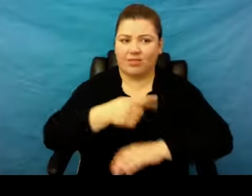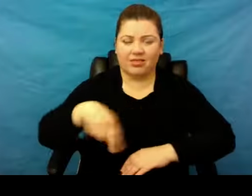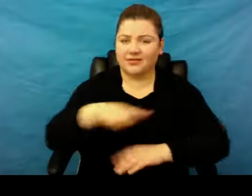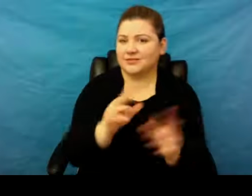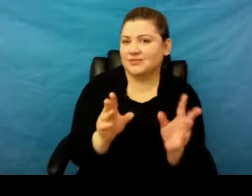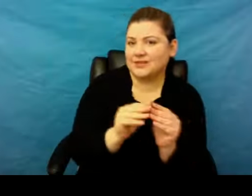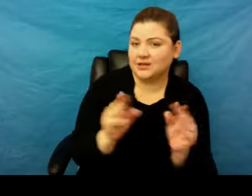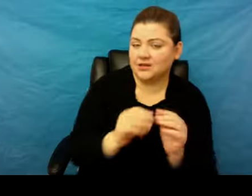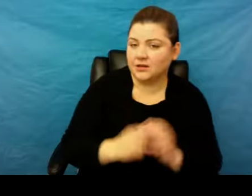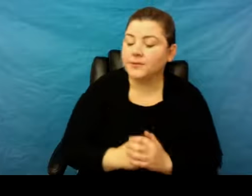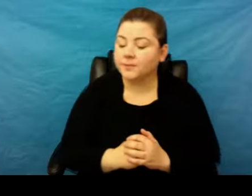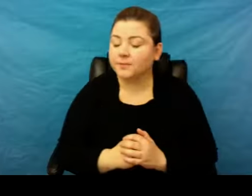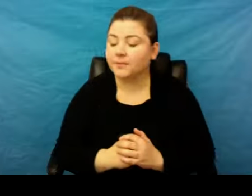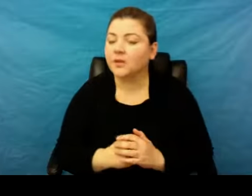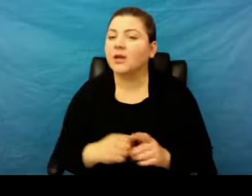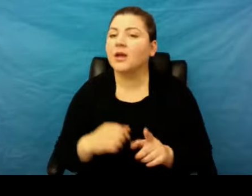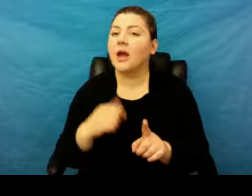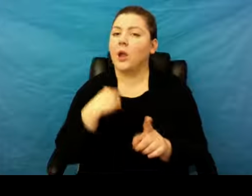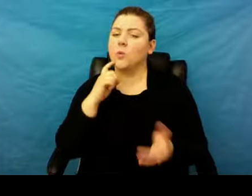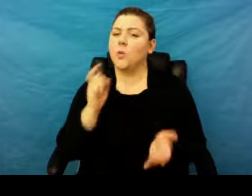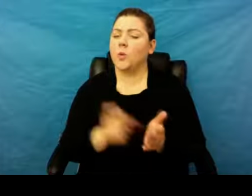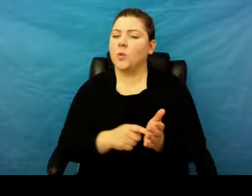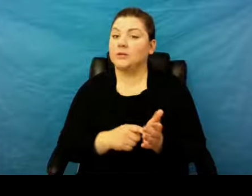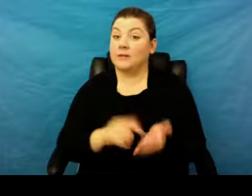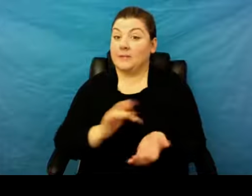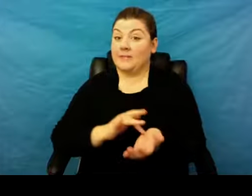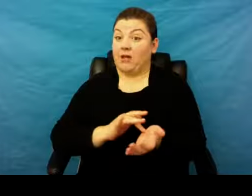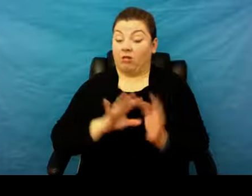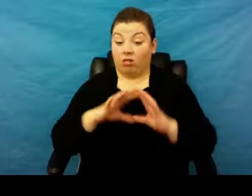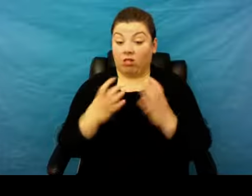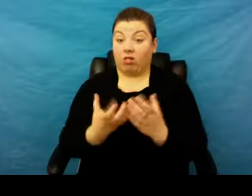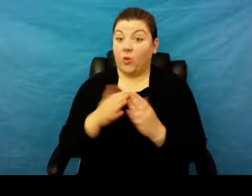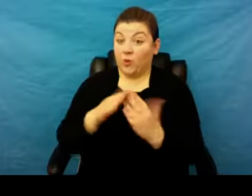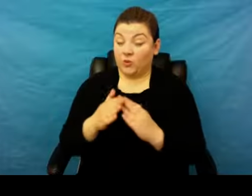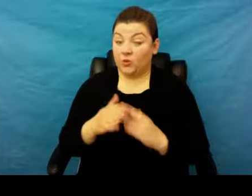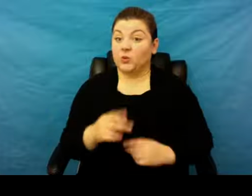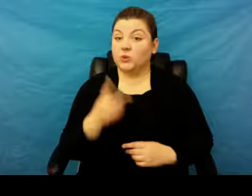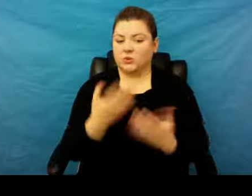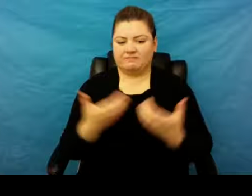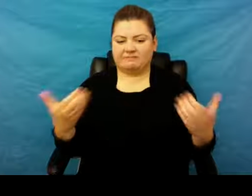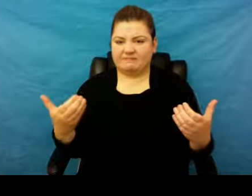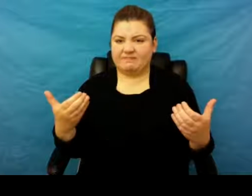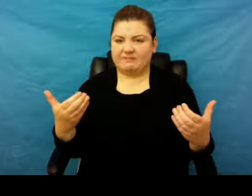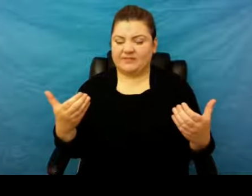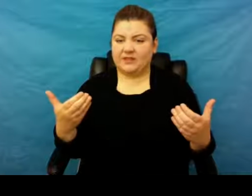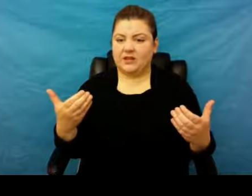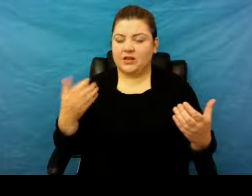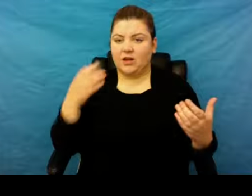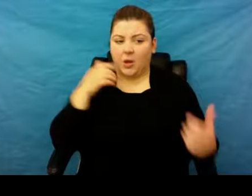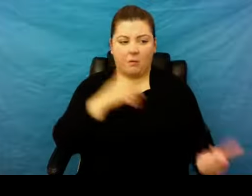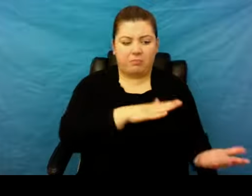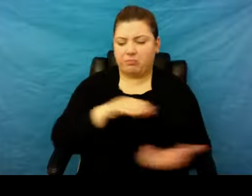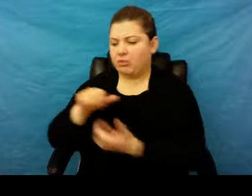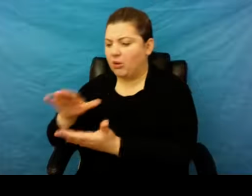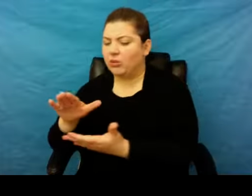community, especially for people on the front lines, there's kind of two thoughts right now about kind of interacting with your family and